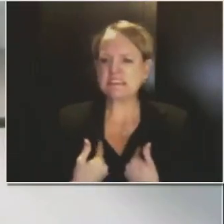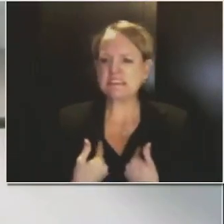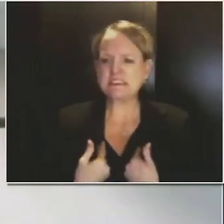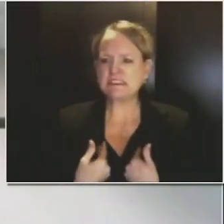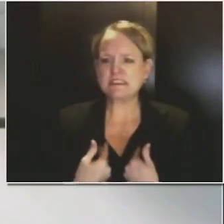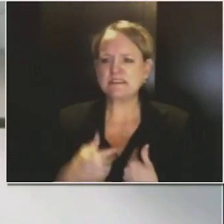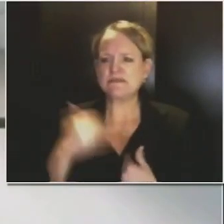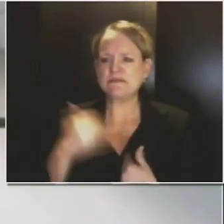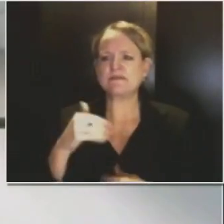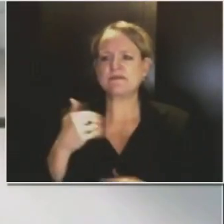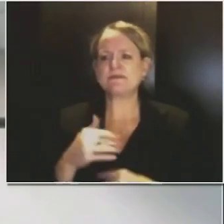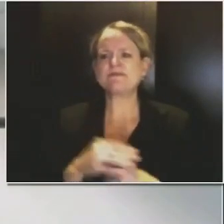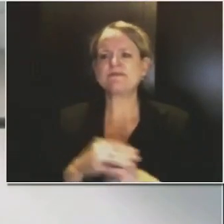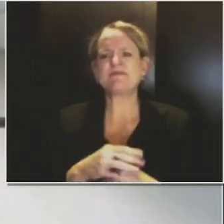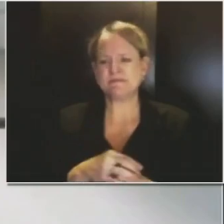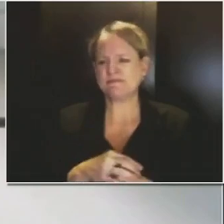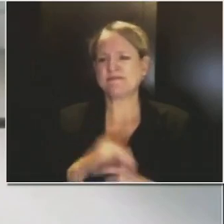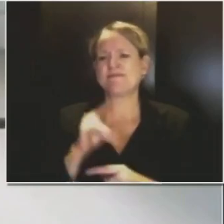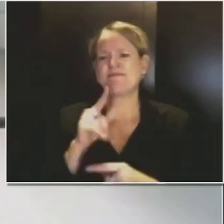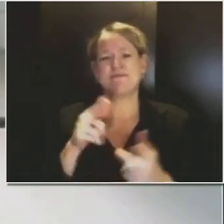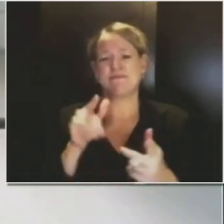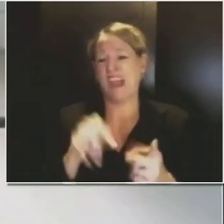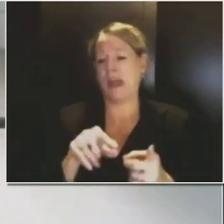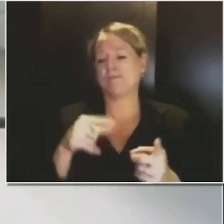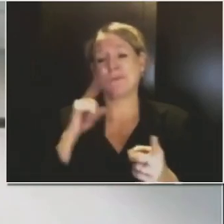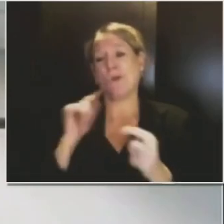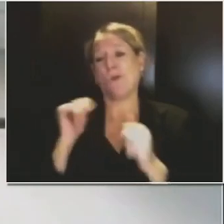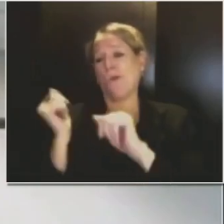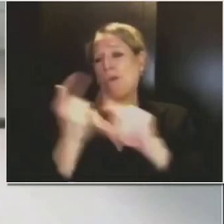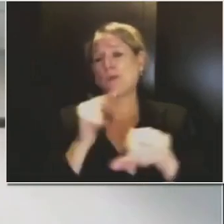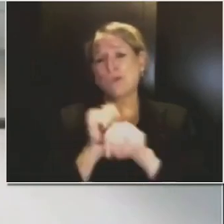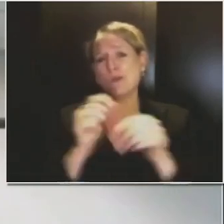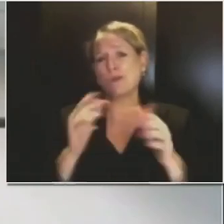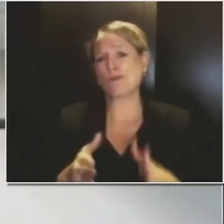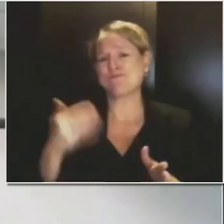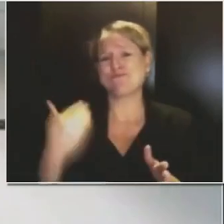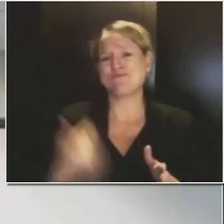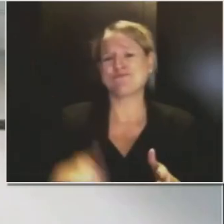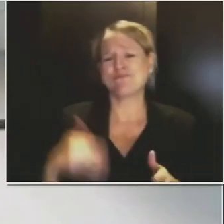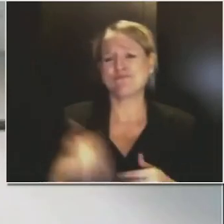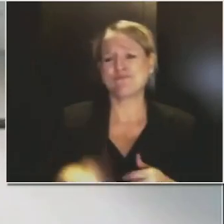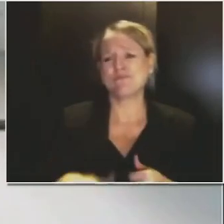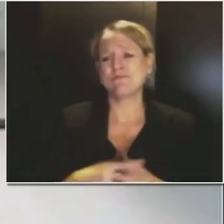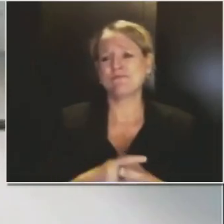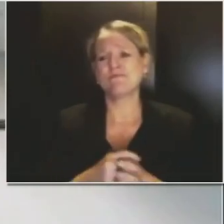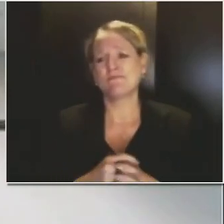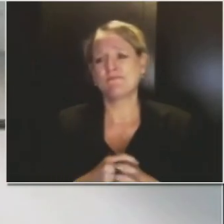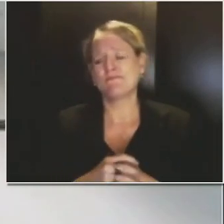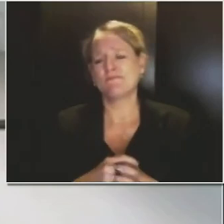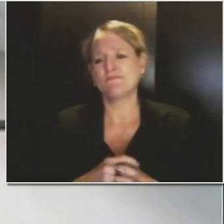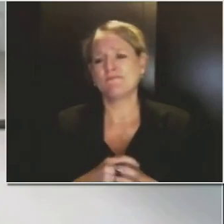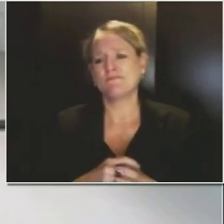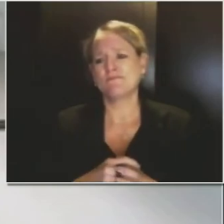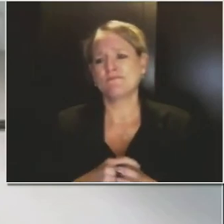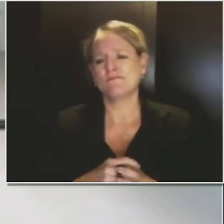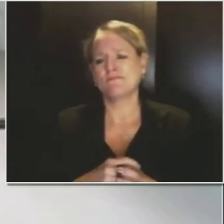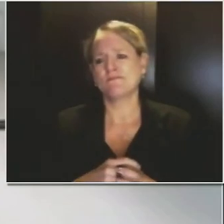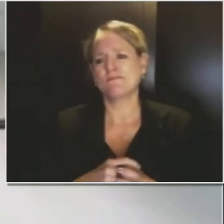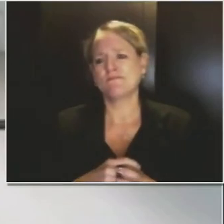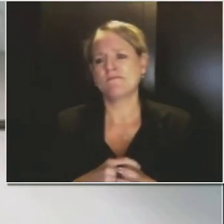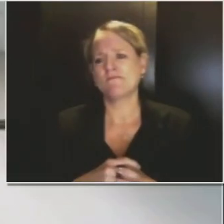last, and she found out it was 5 months with the outbreak that you're describing today in Union Grove. Some